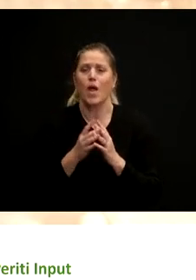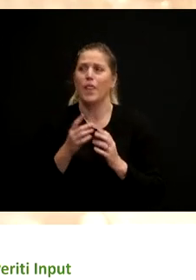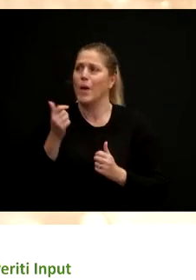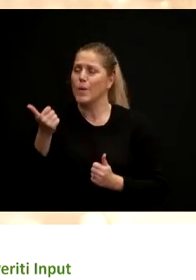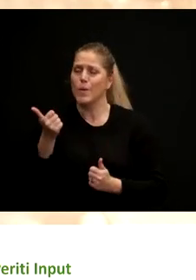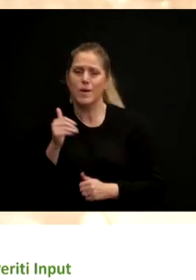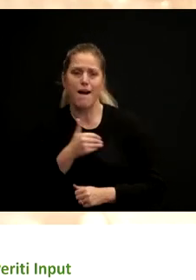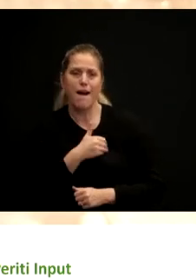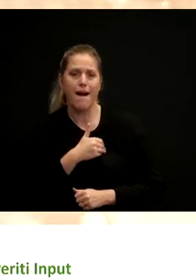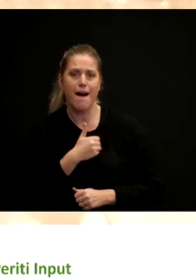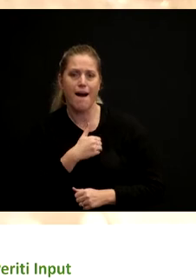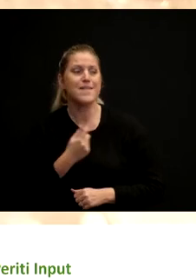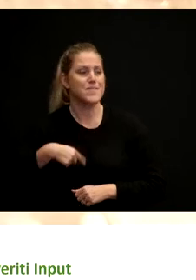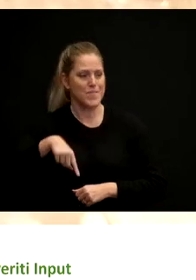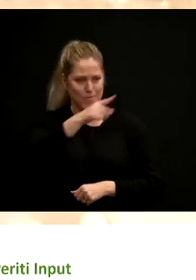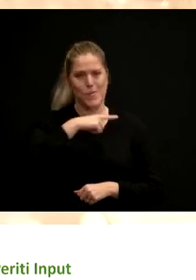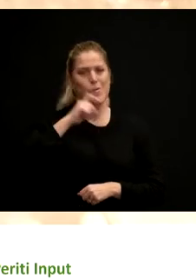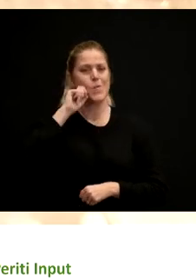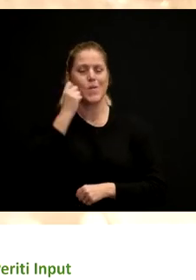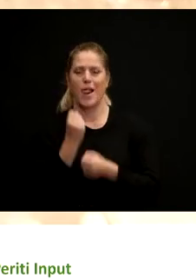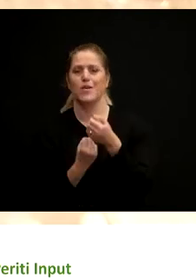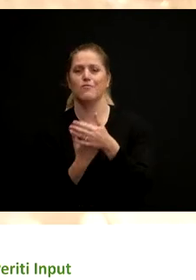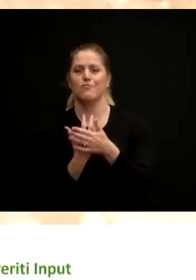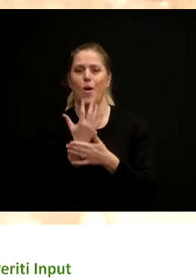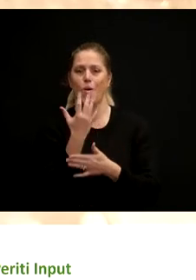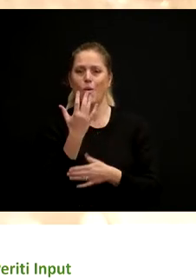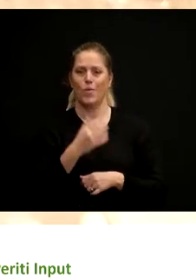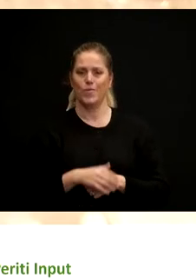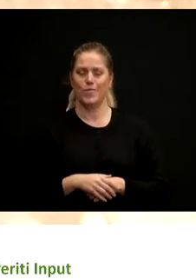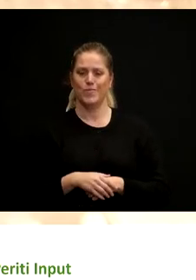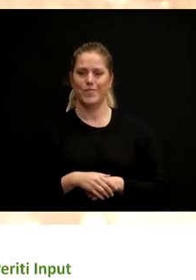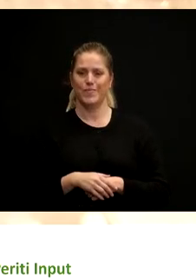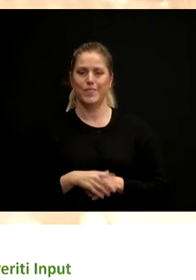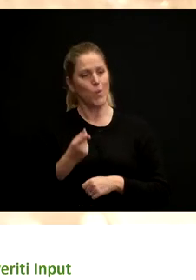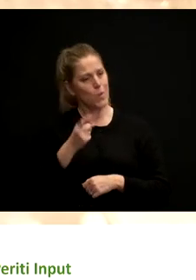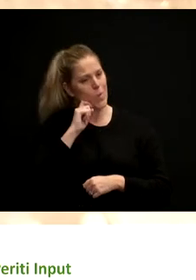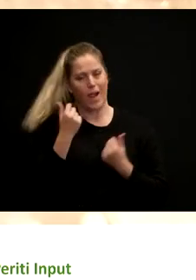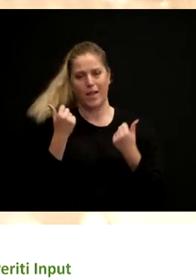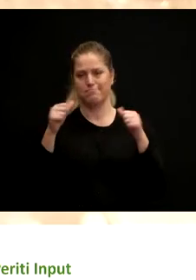be known by our fruits. Thank you.